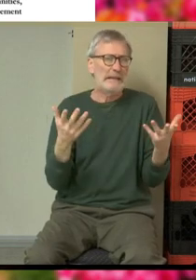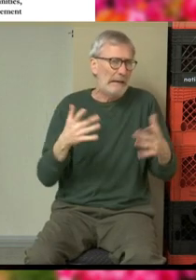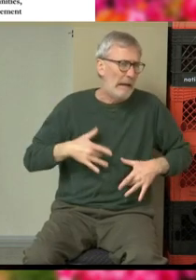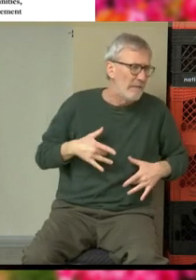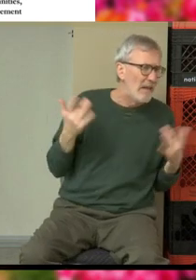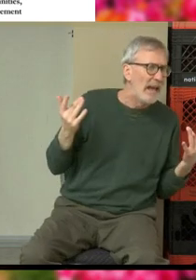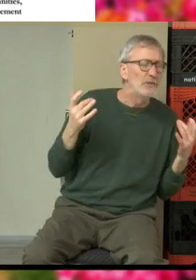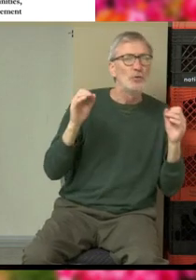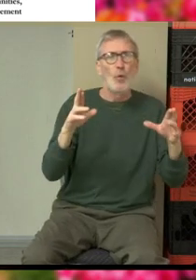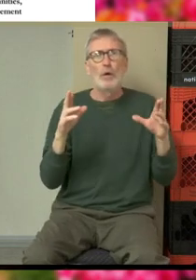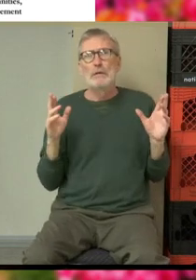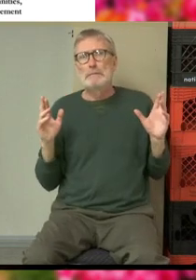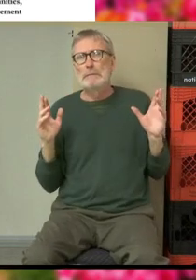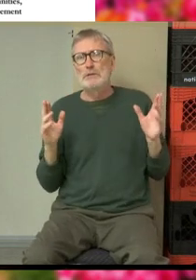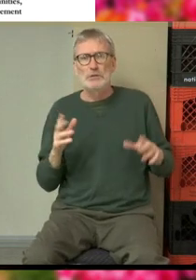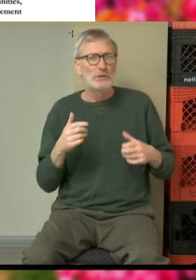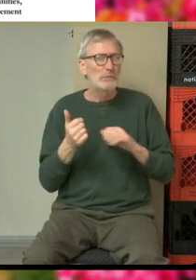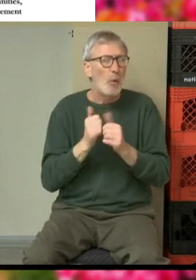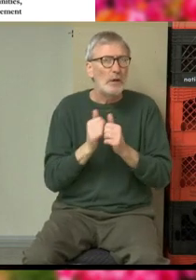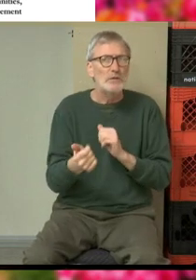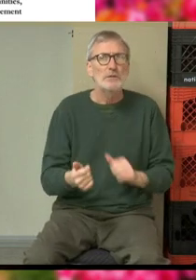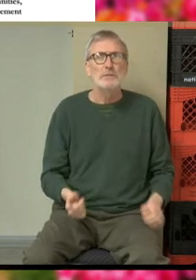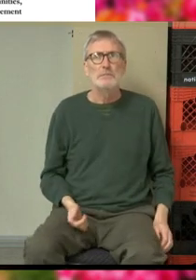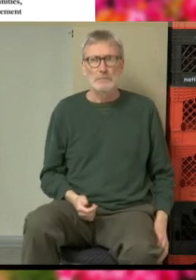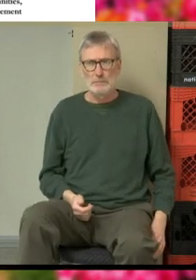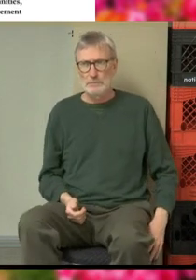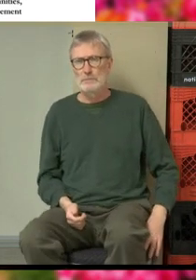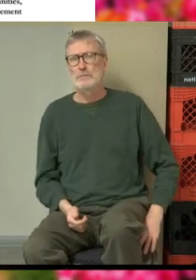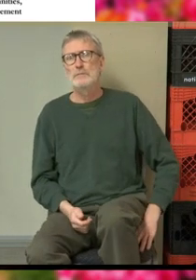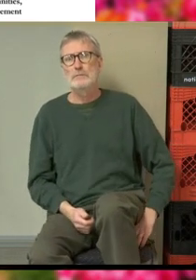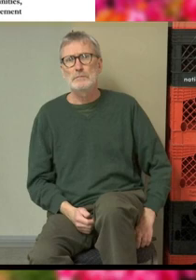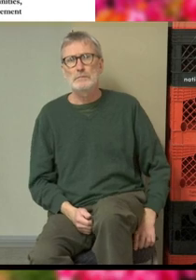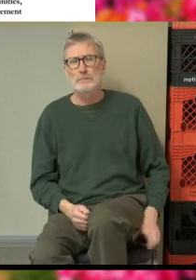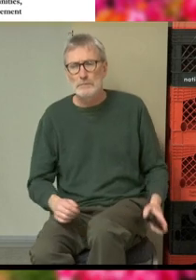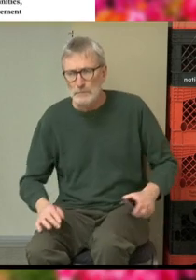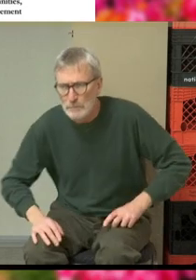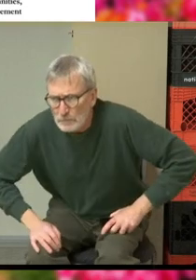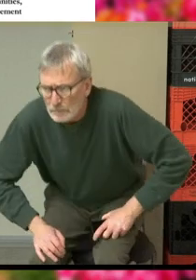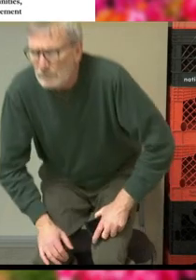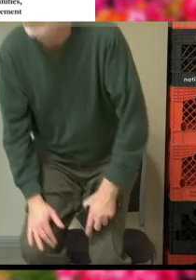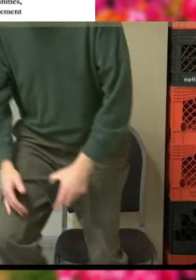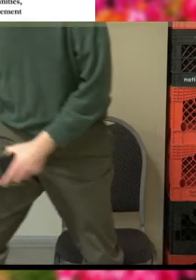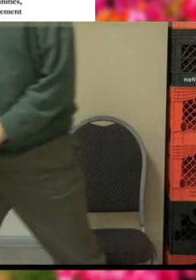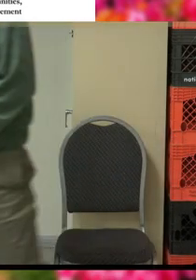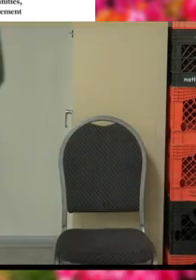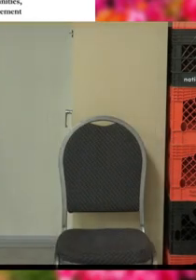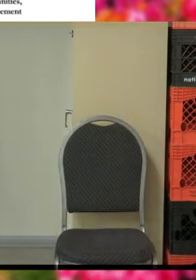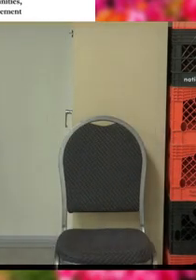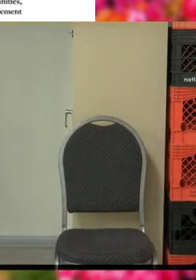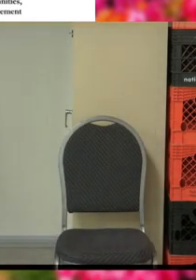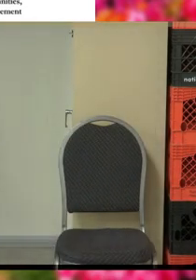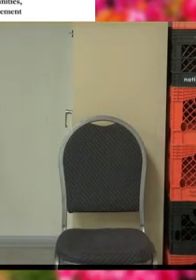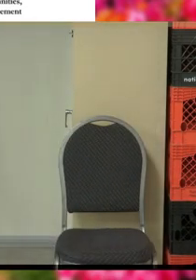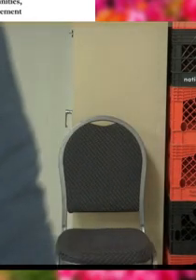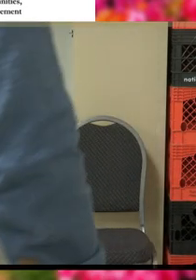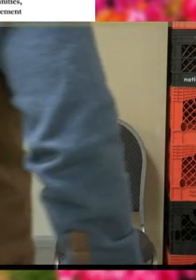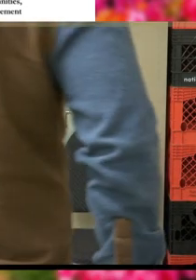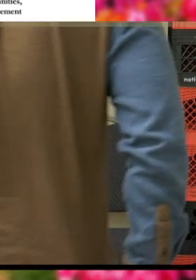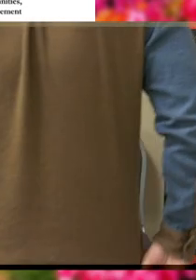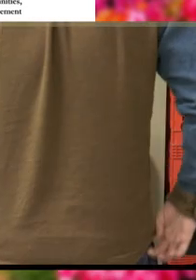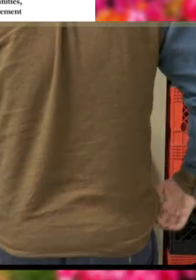or sporting events. Number 9 is a tricycle track that